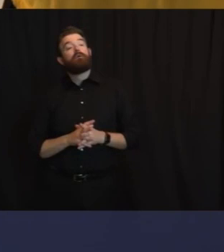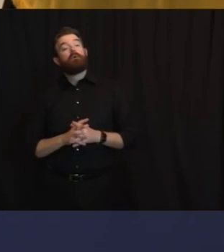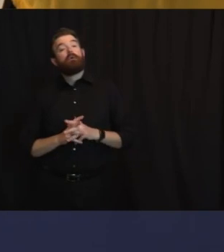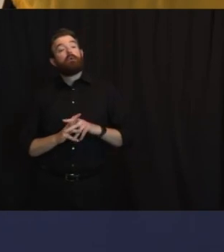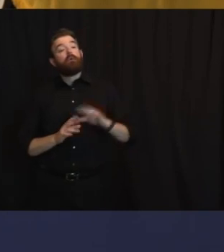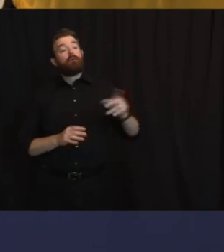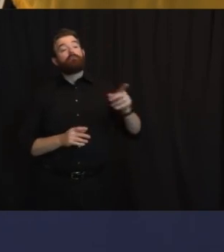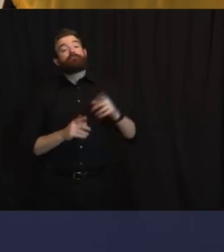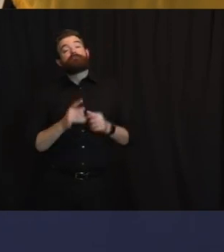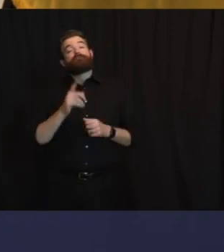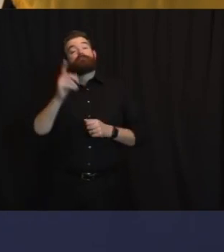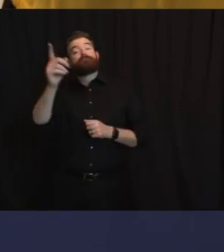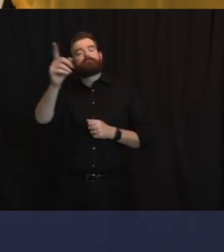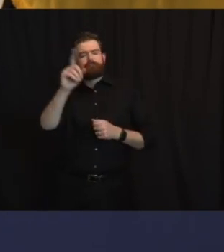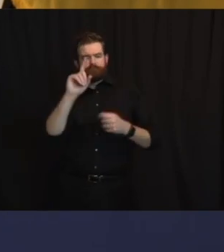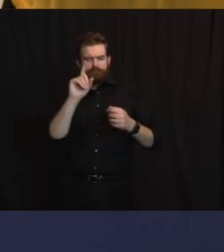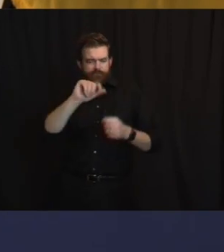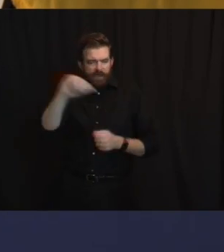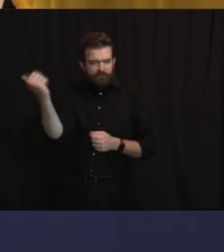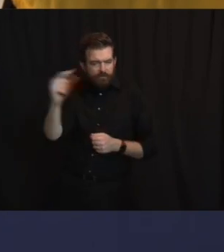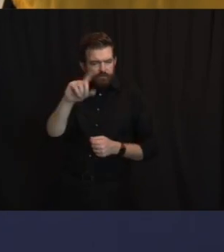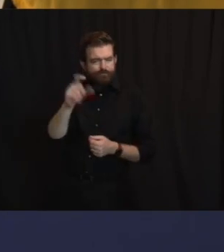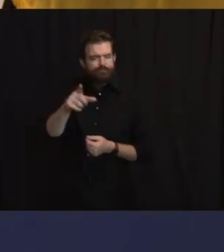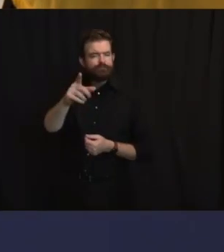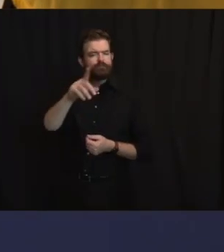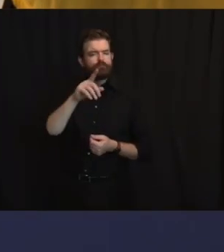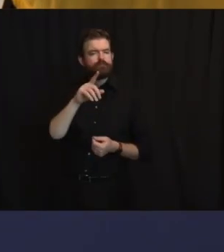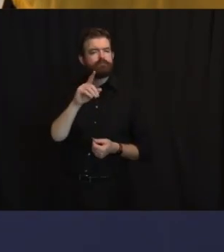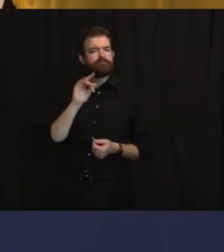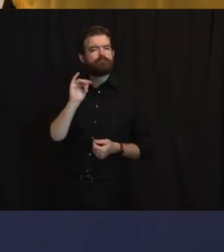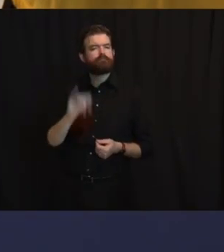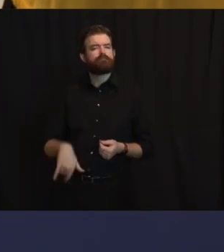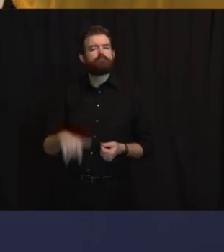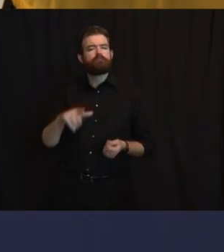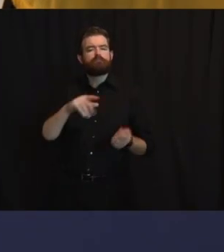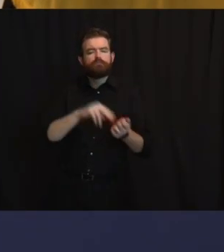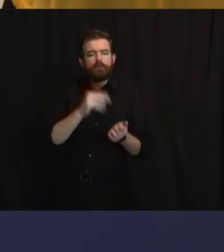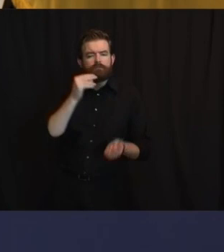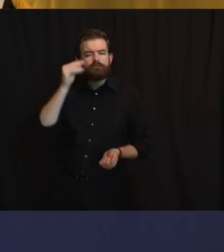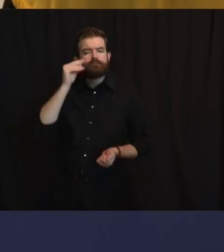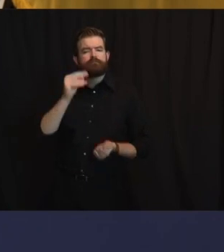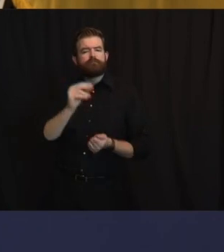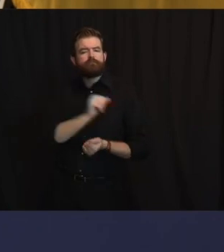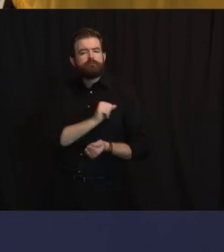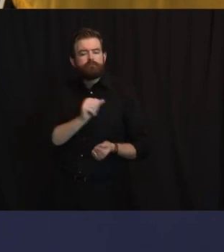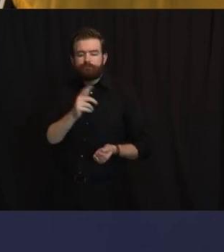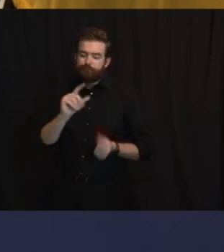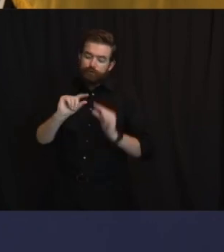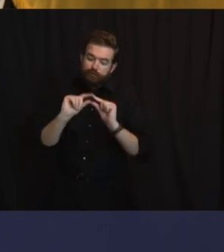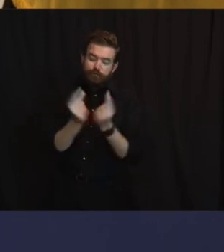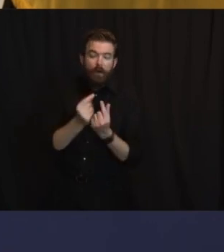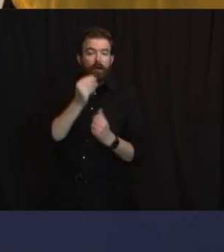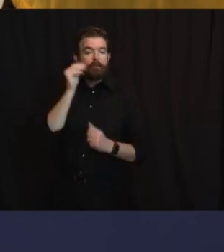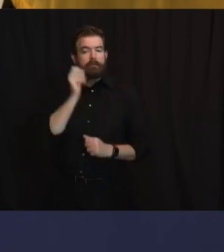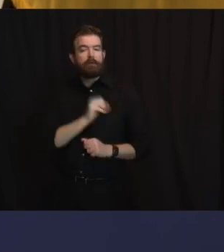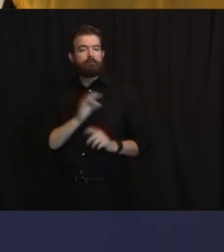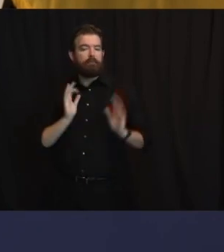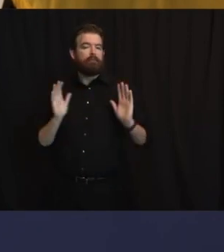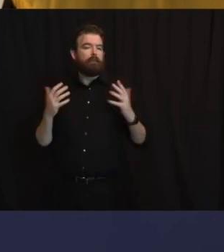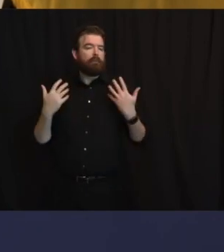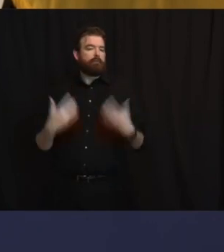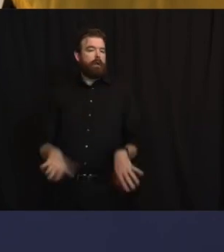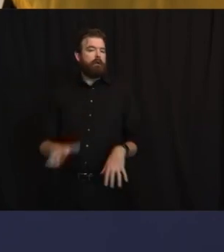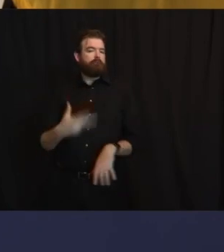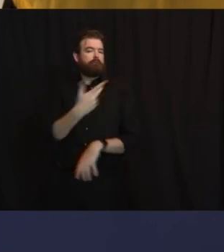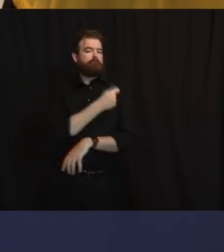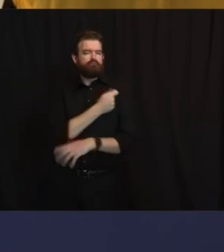being hesitant to get vaccinated, do we have any idea why? And what is the message